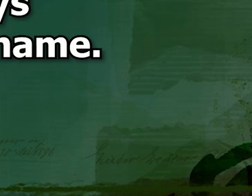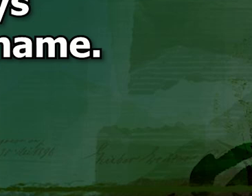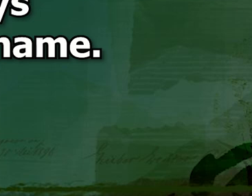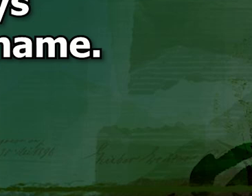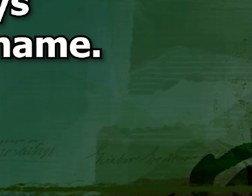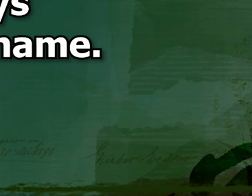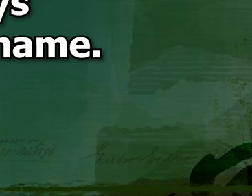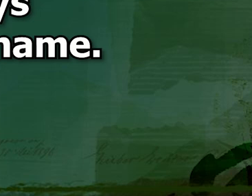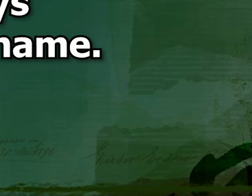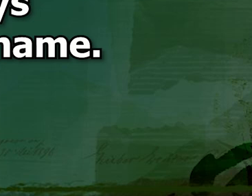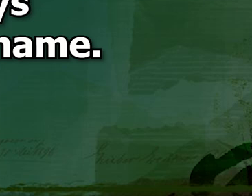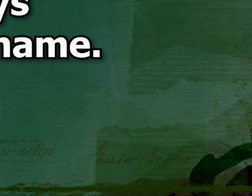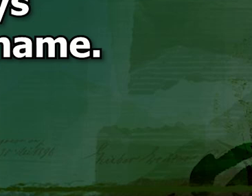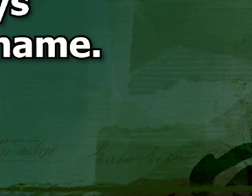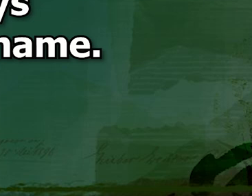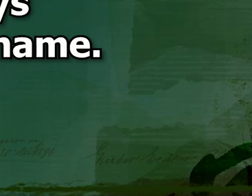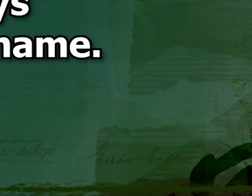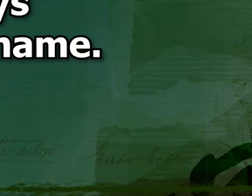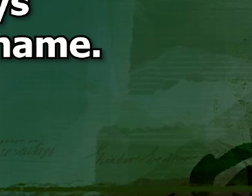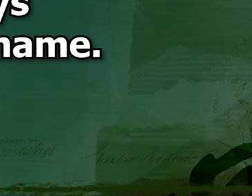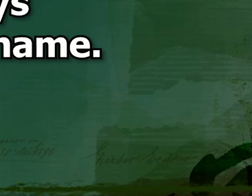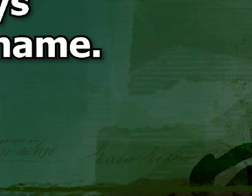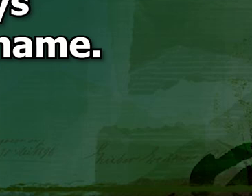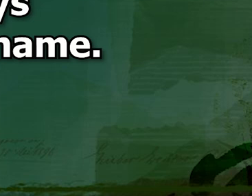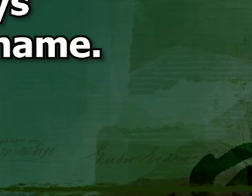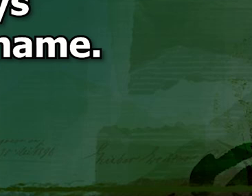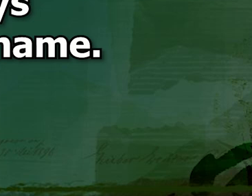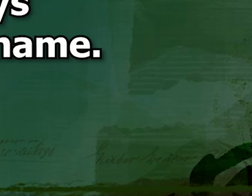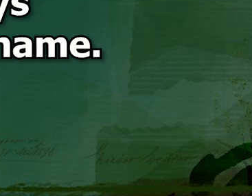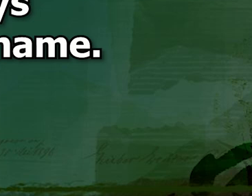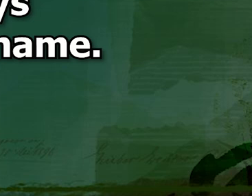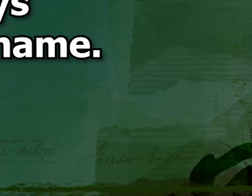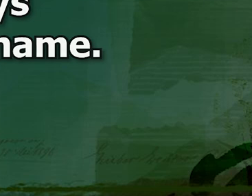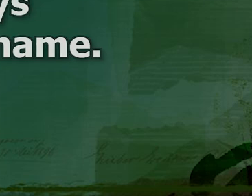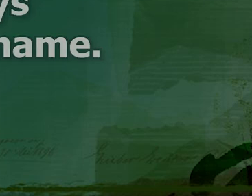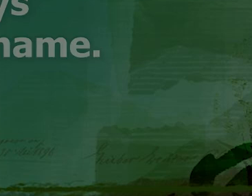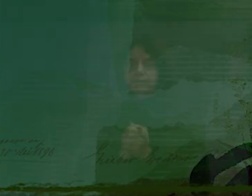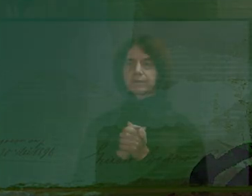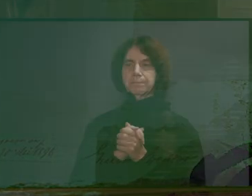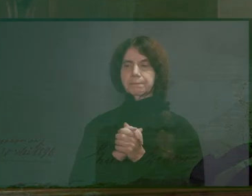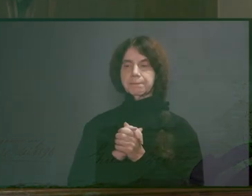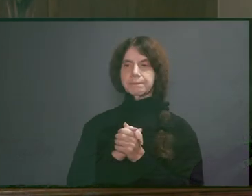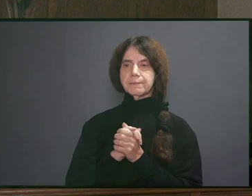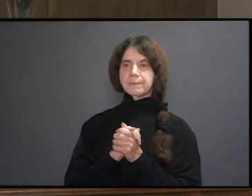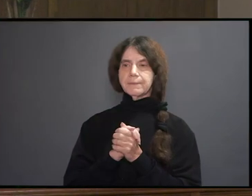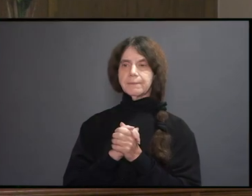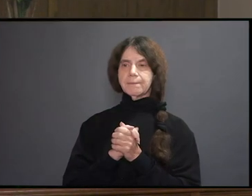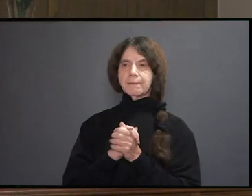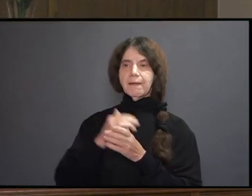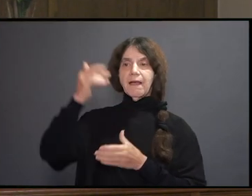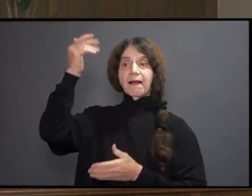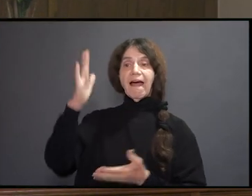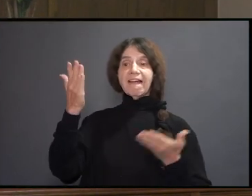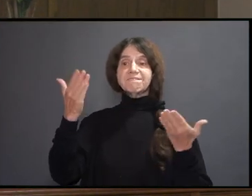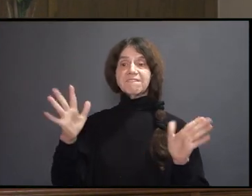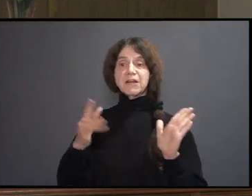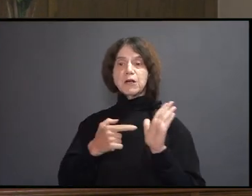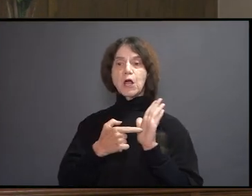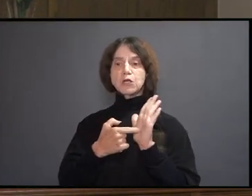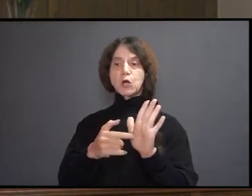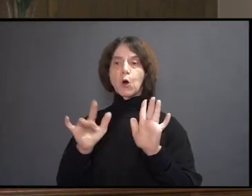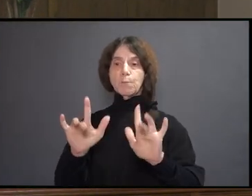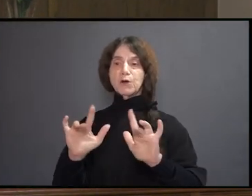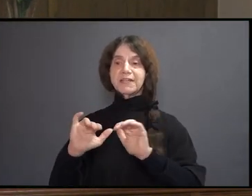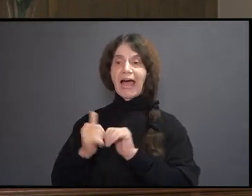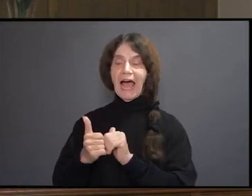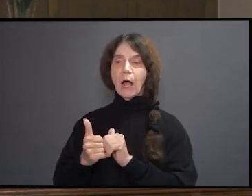glory of your holy name. Amen. In the mercy of